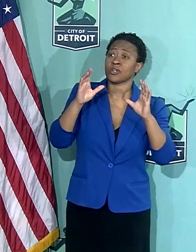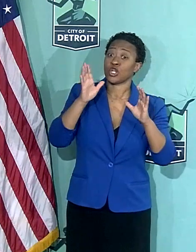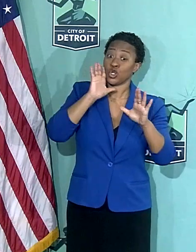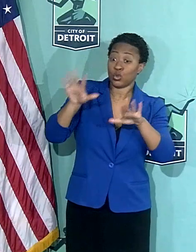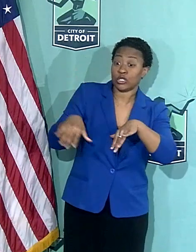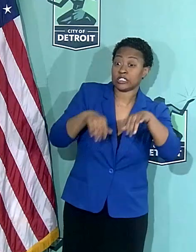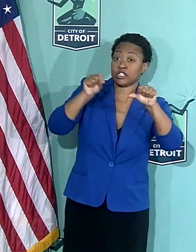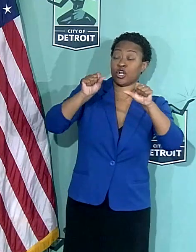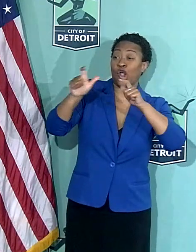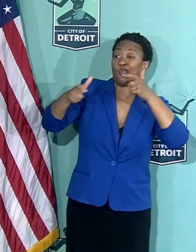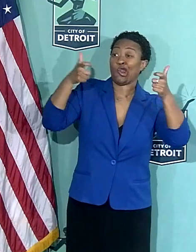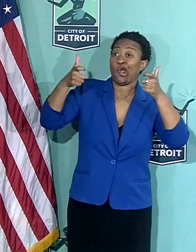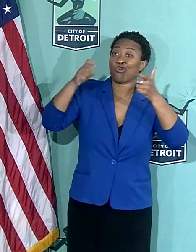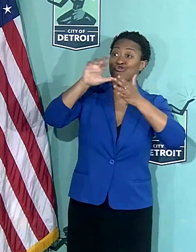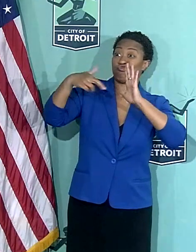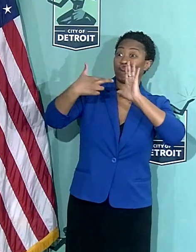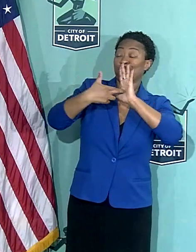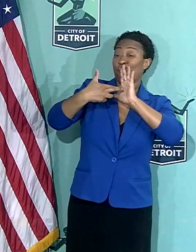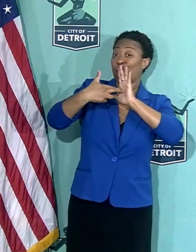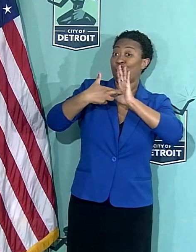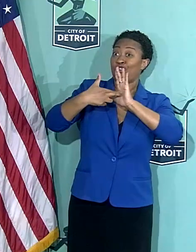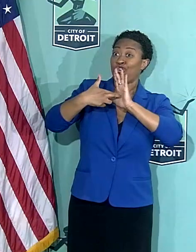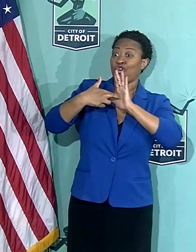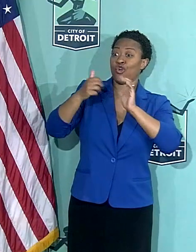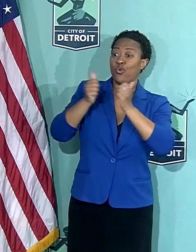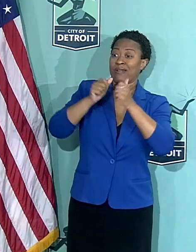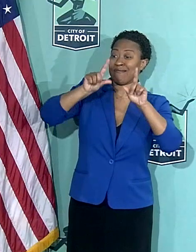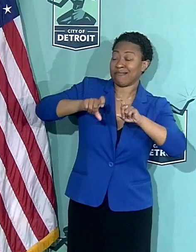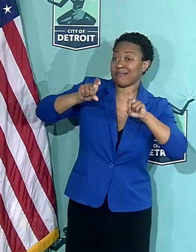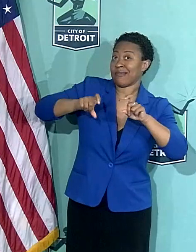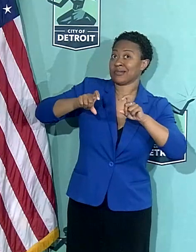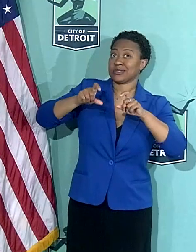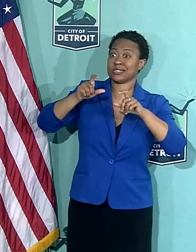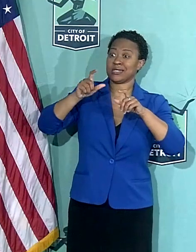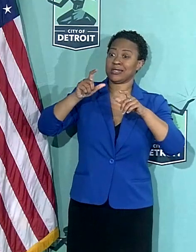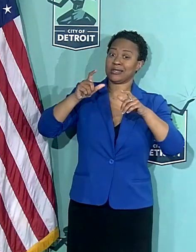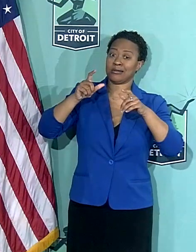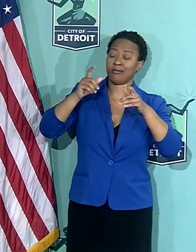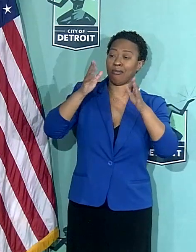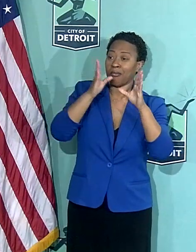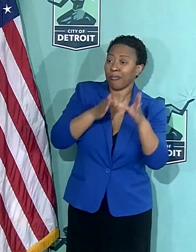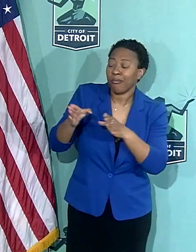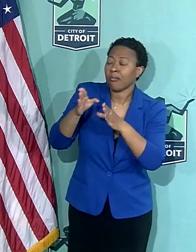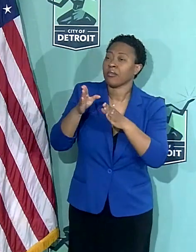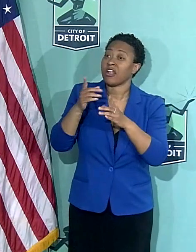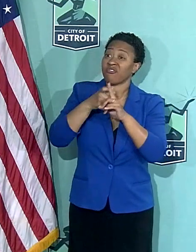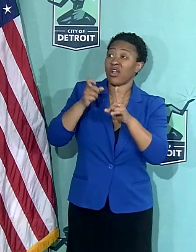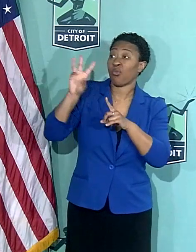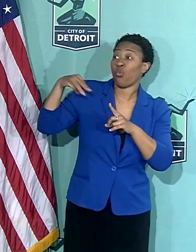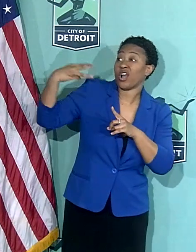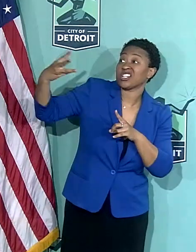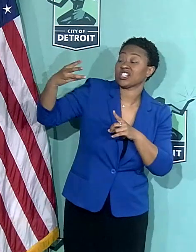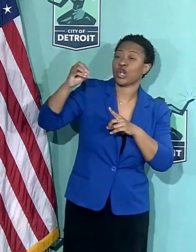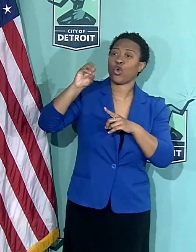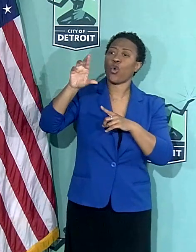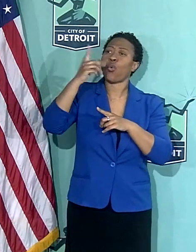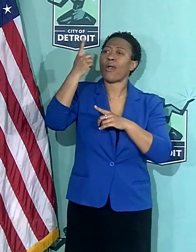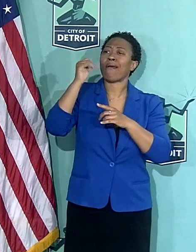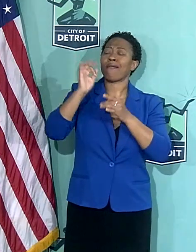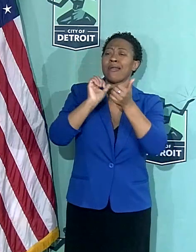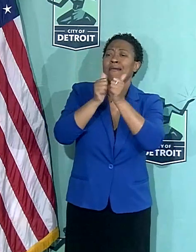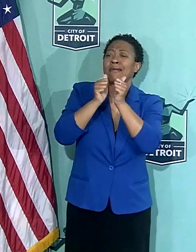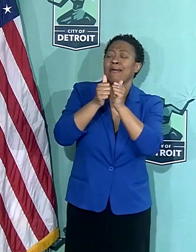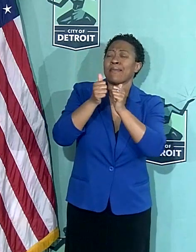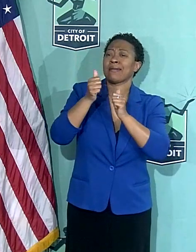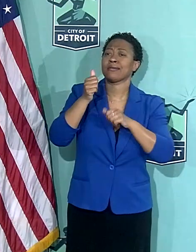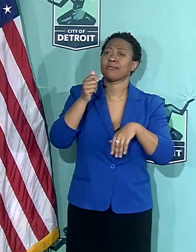basis, either by someone in Washington, perhaps by one of the campaigns, to talk about what's worked in